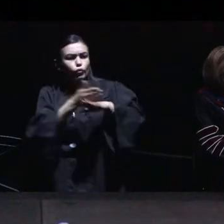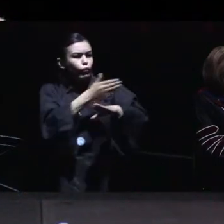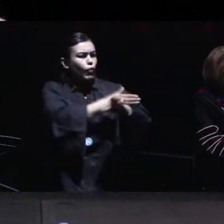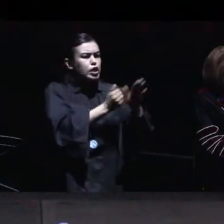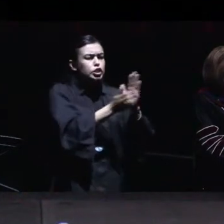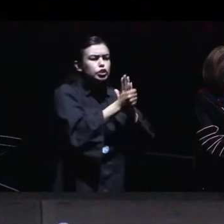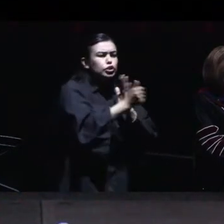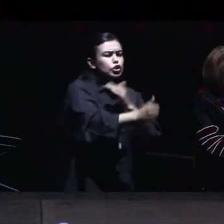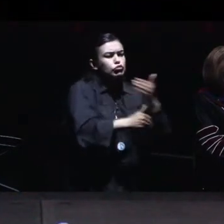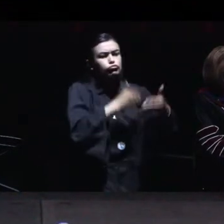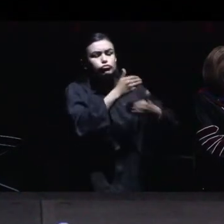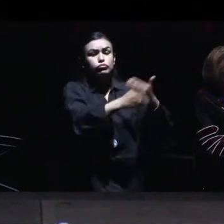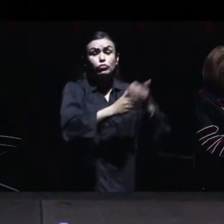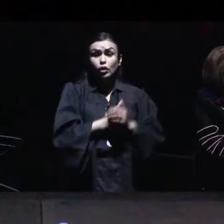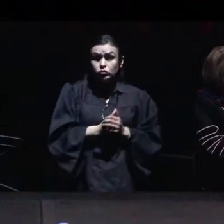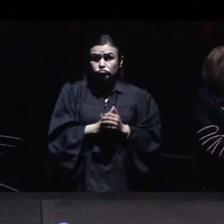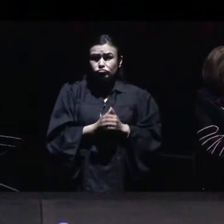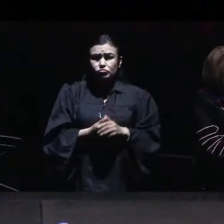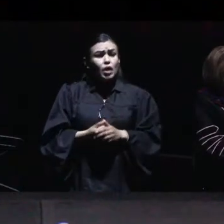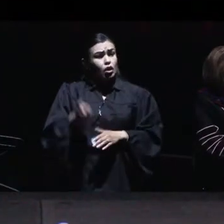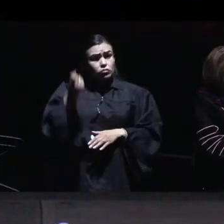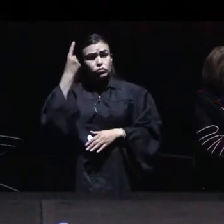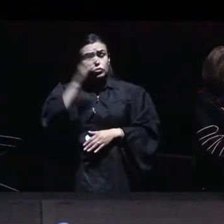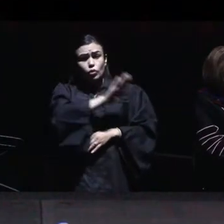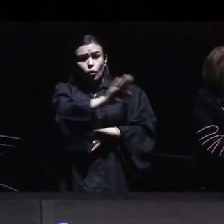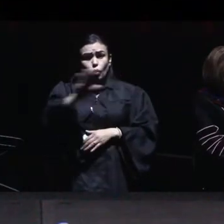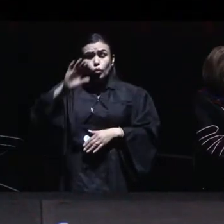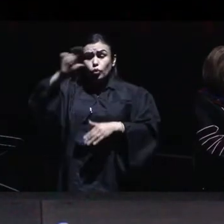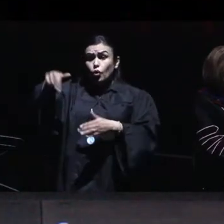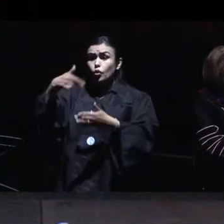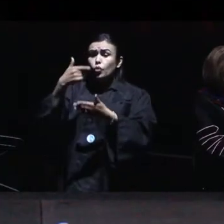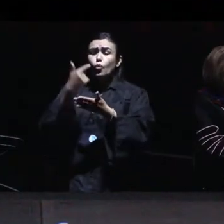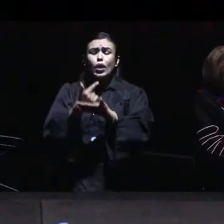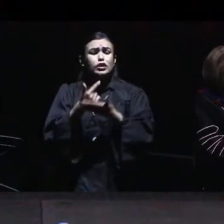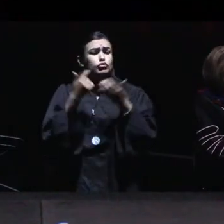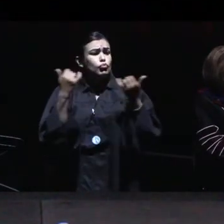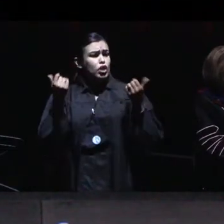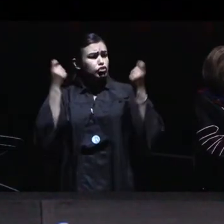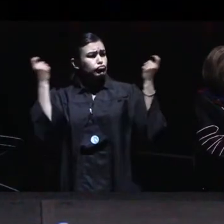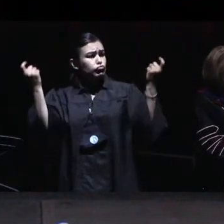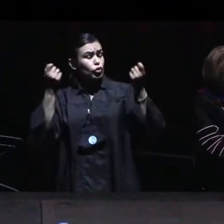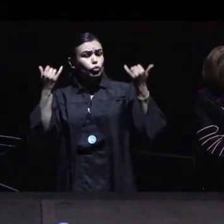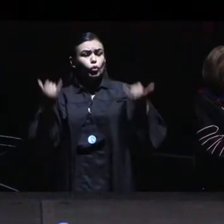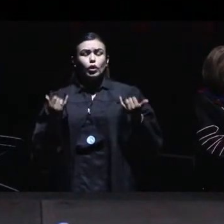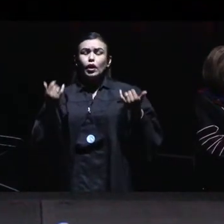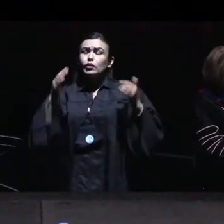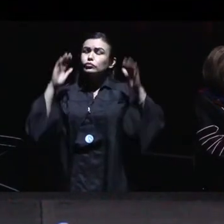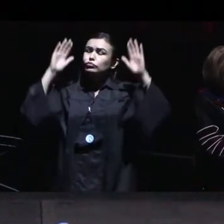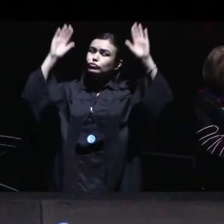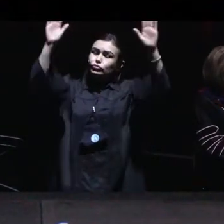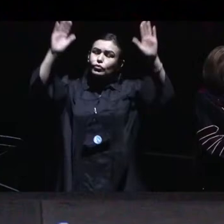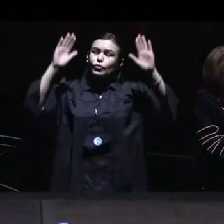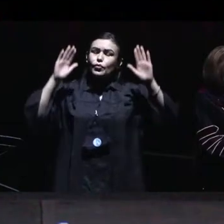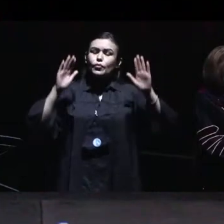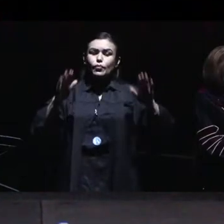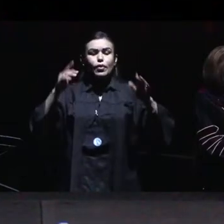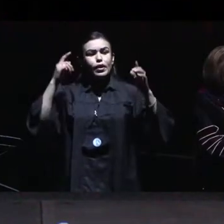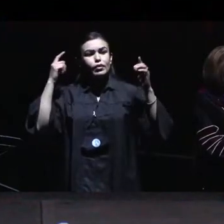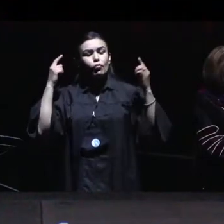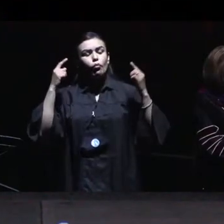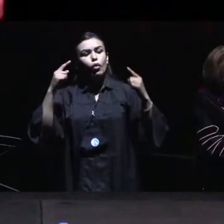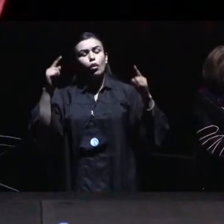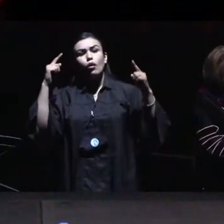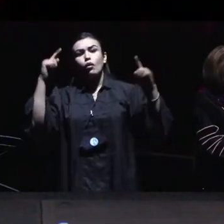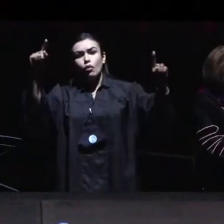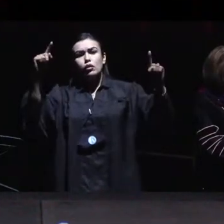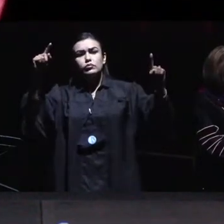Your graduation today is an incredible, incredible accomplishment. And I know firsthand that your family